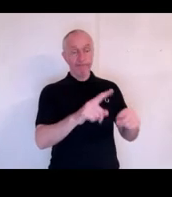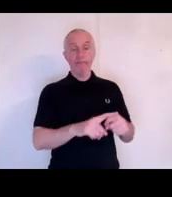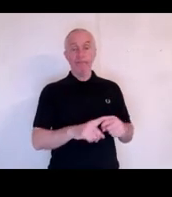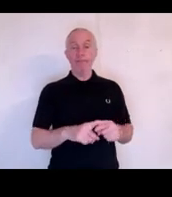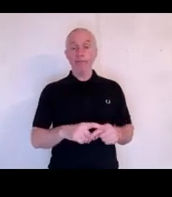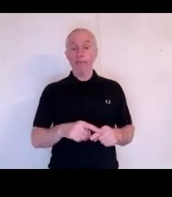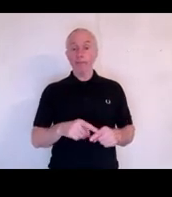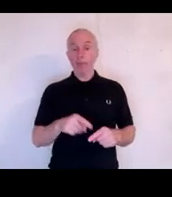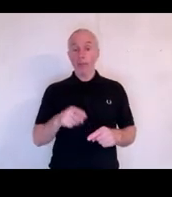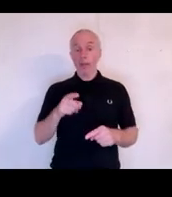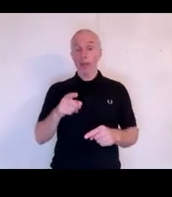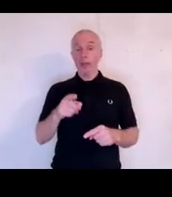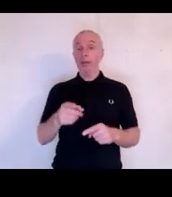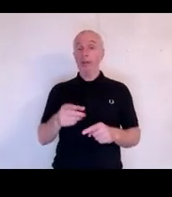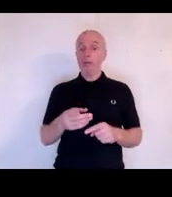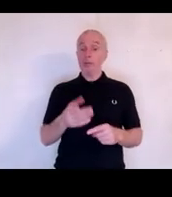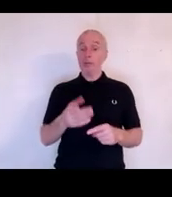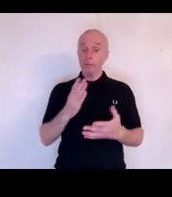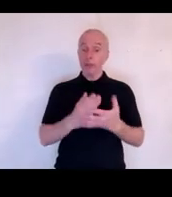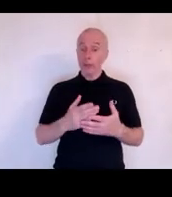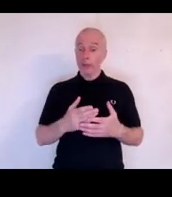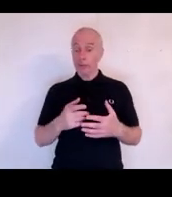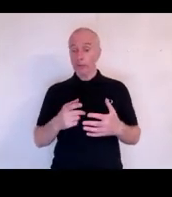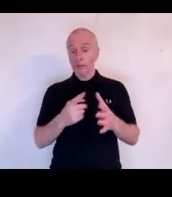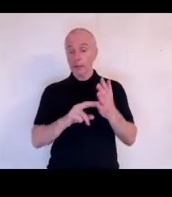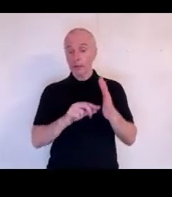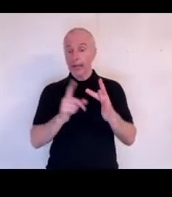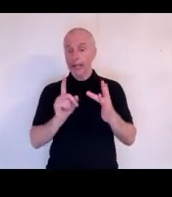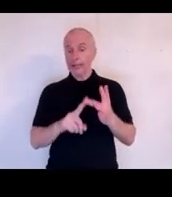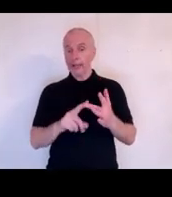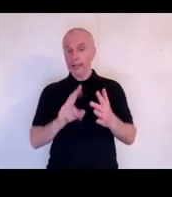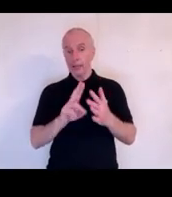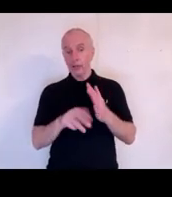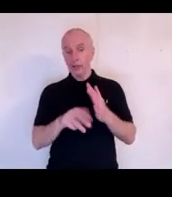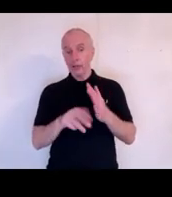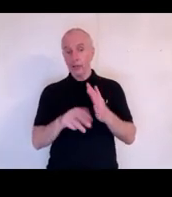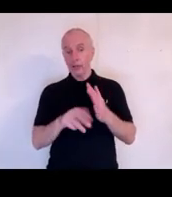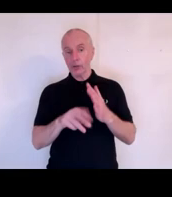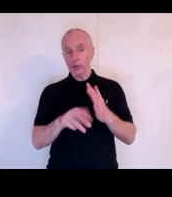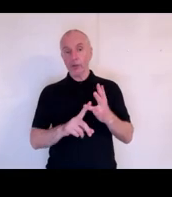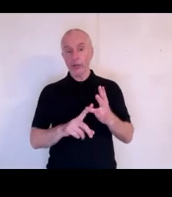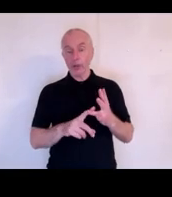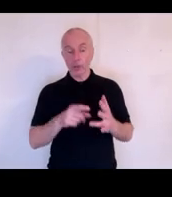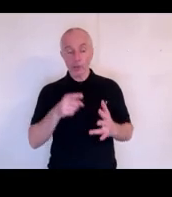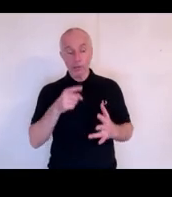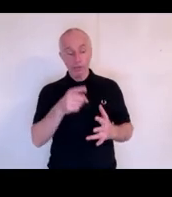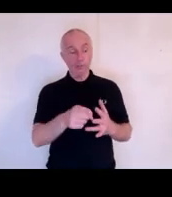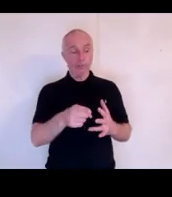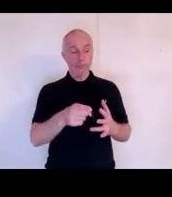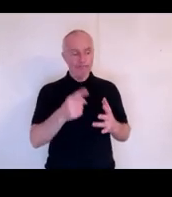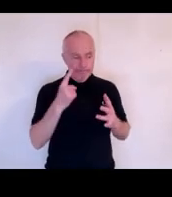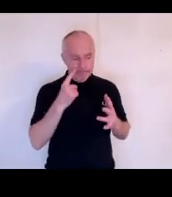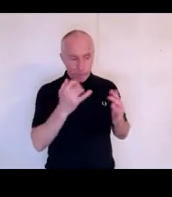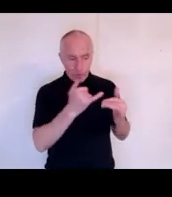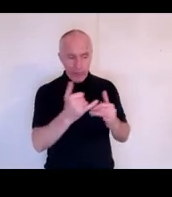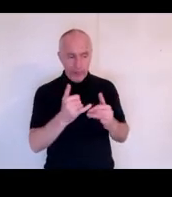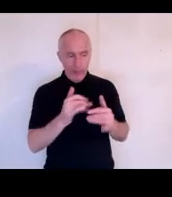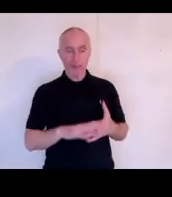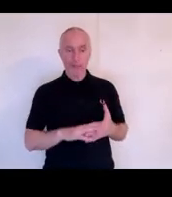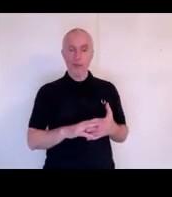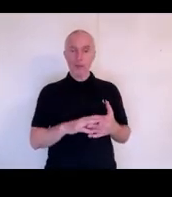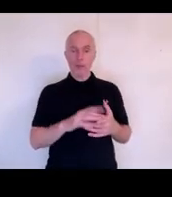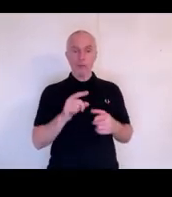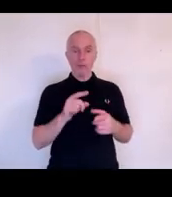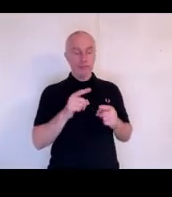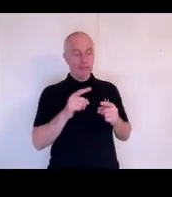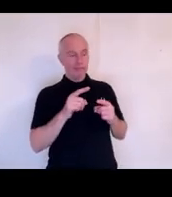really interesting way to go and put your own kit in a country, maybe a few miles from a reactor, and just sit there and watch what happens and